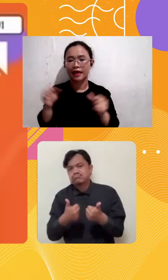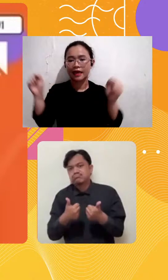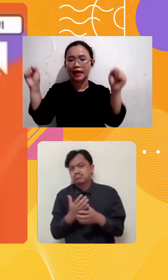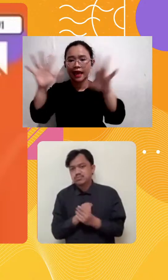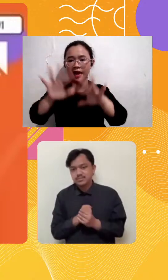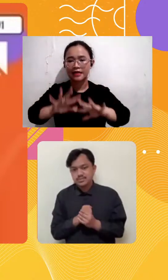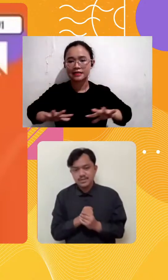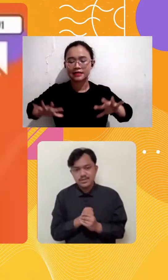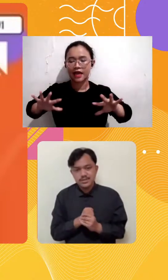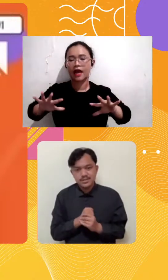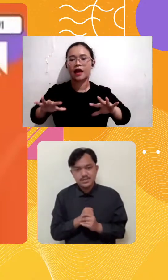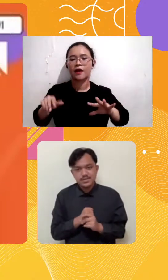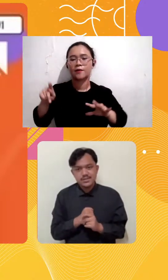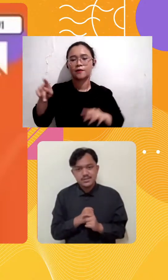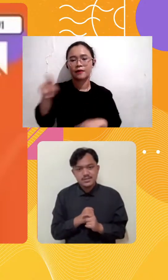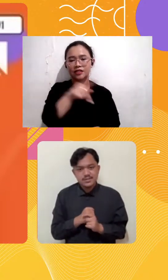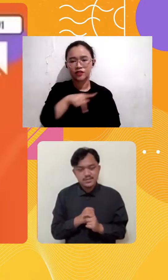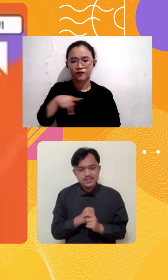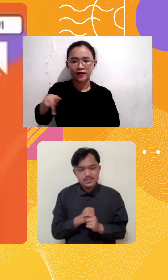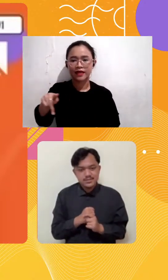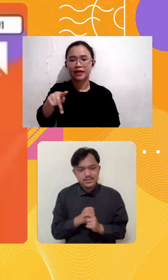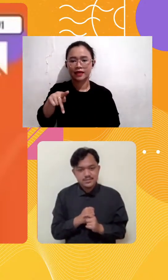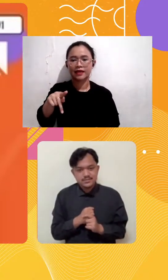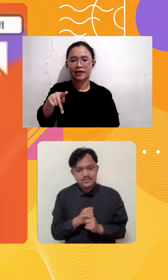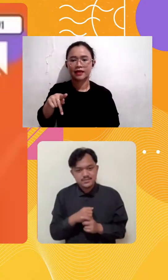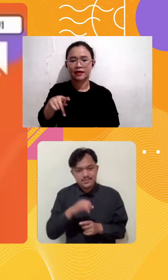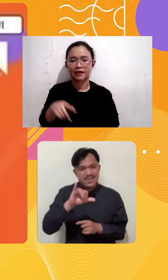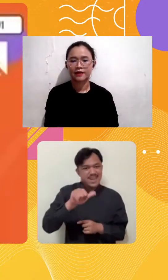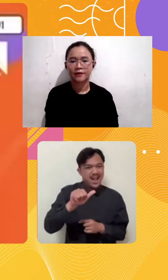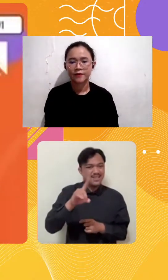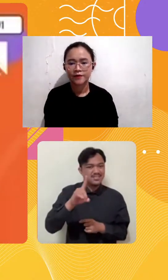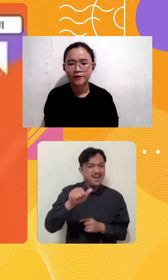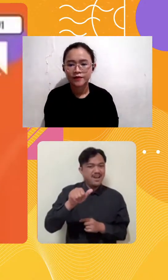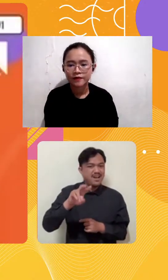for CSE and youth participation. The floor is yours.